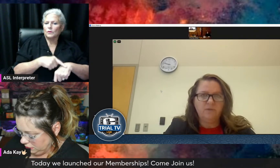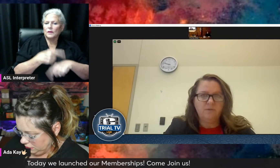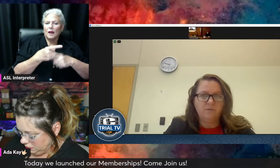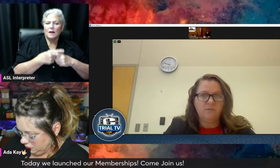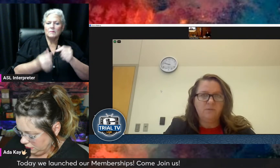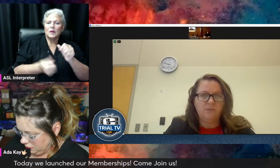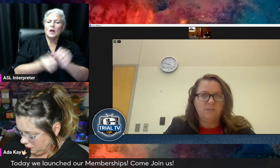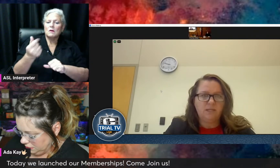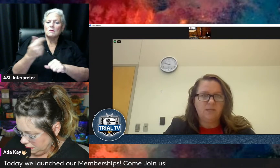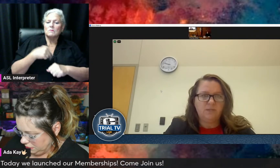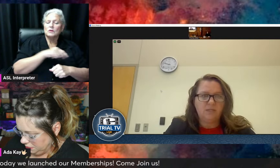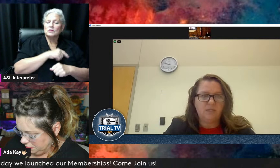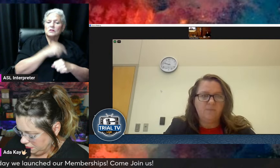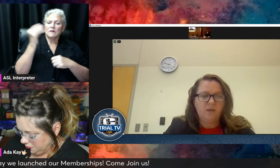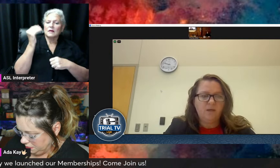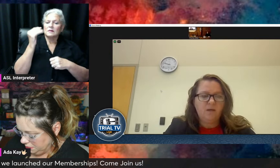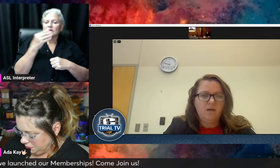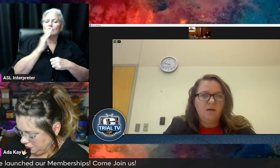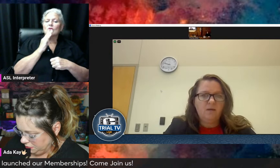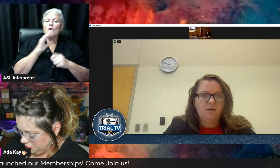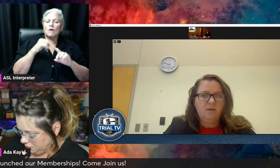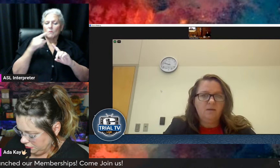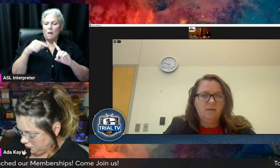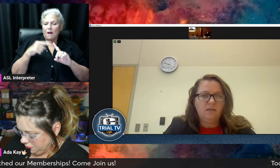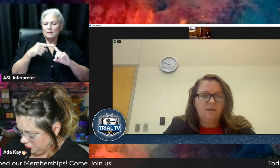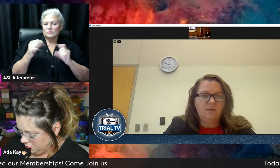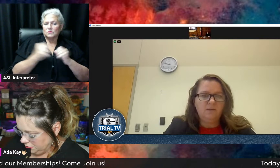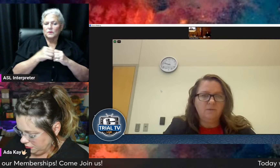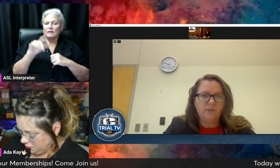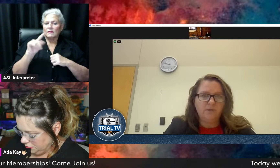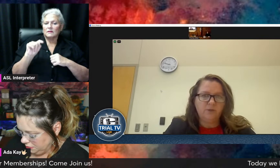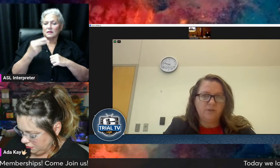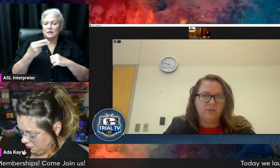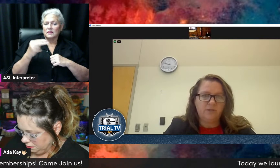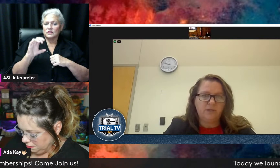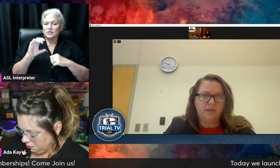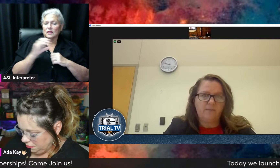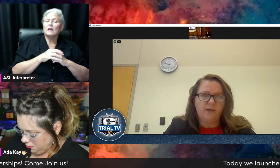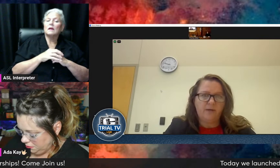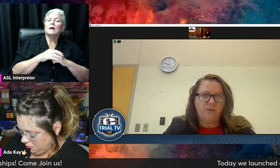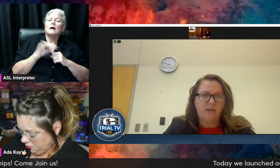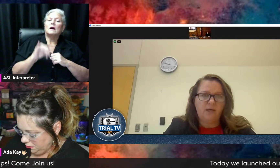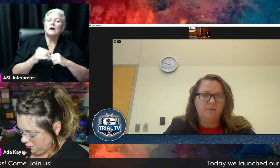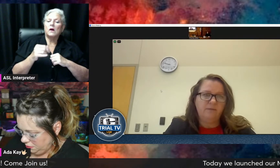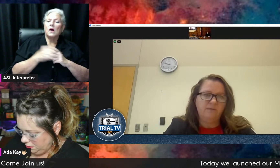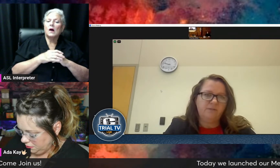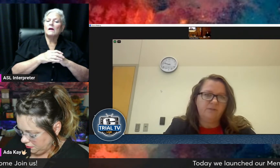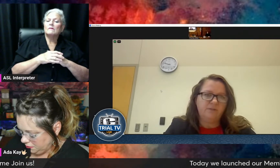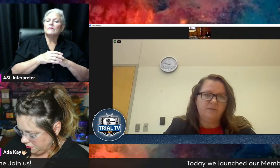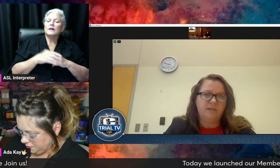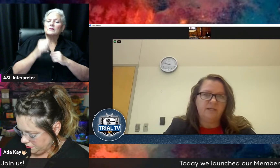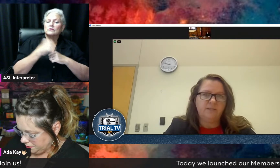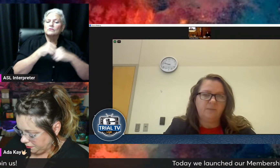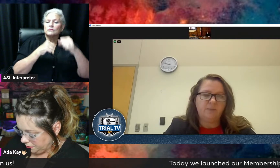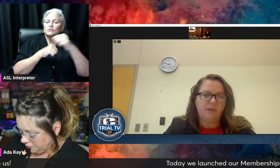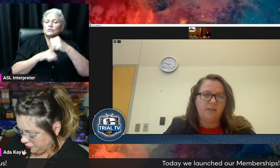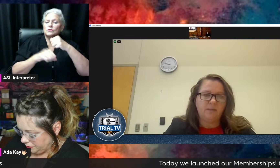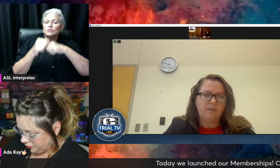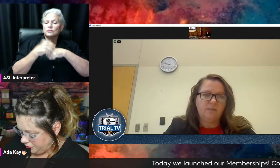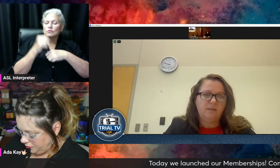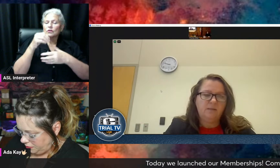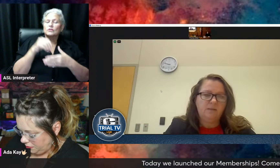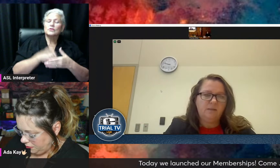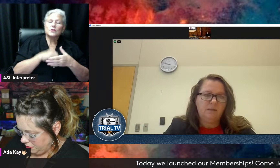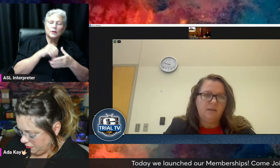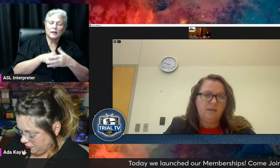us are referring to when we say THC. There's a ring structure in the compound, and they've just shifted that double